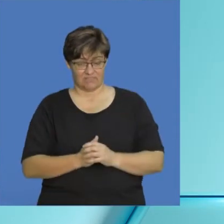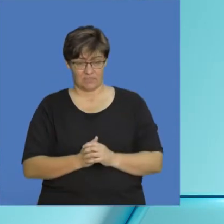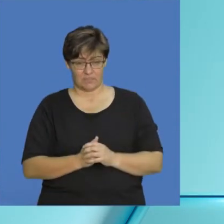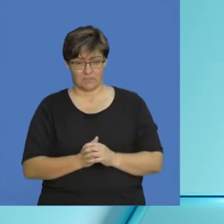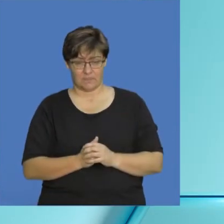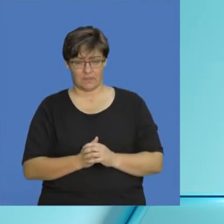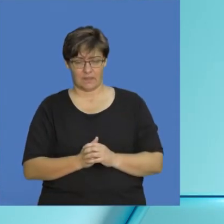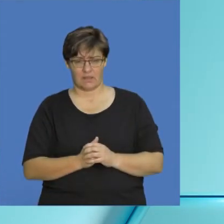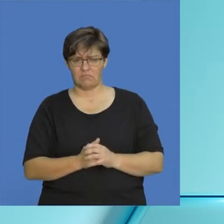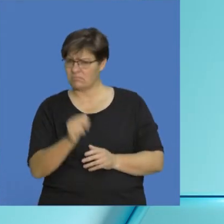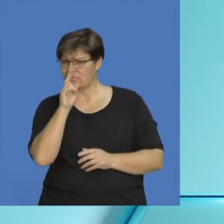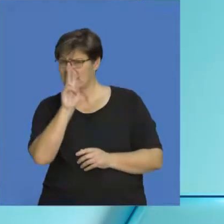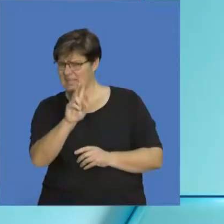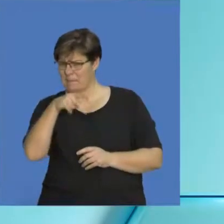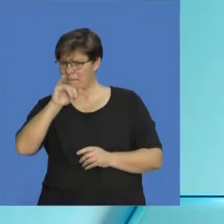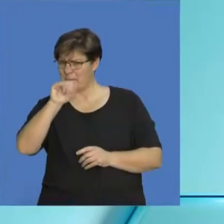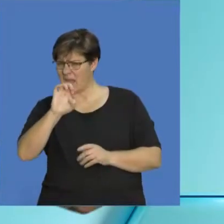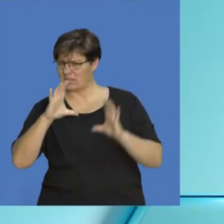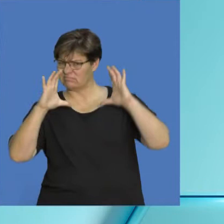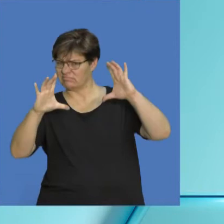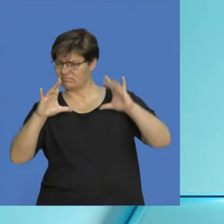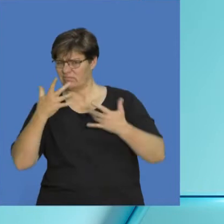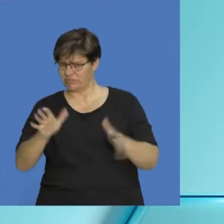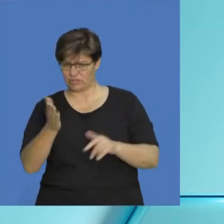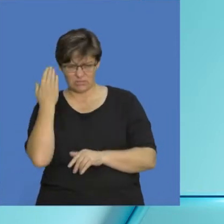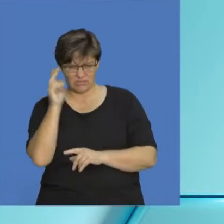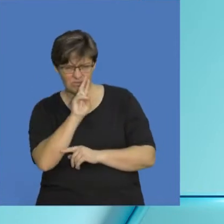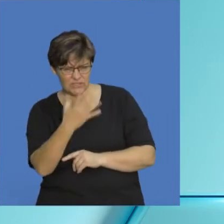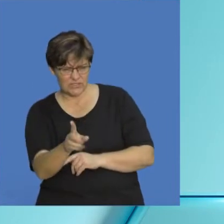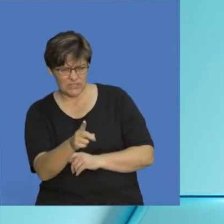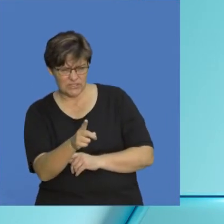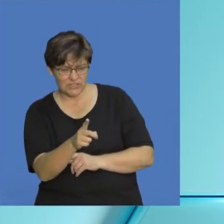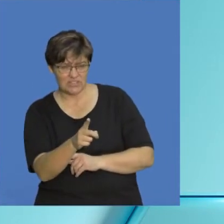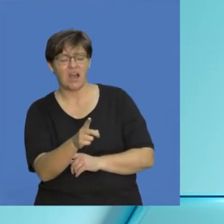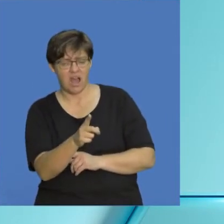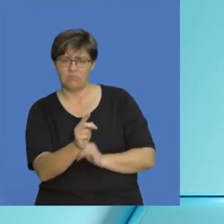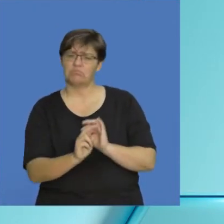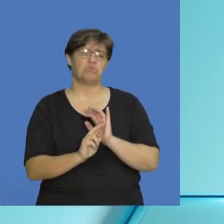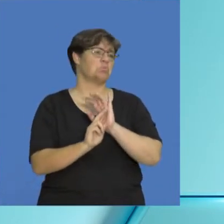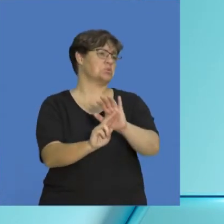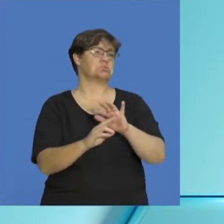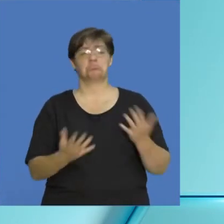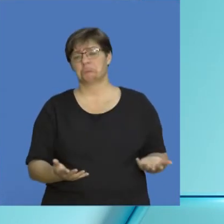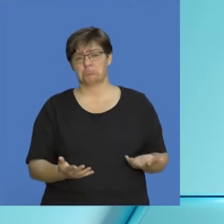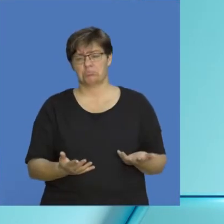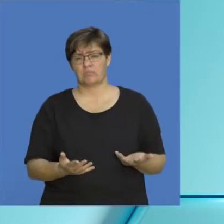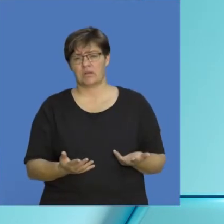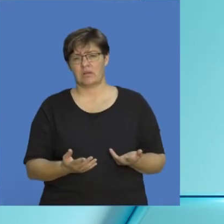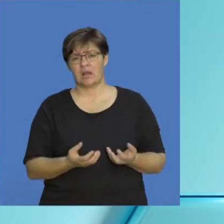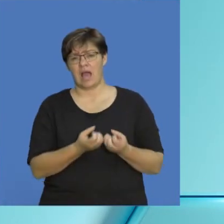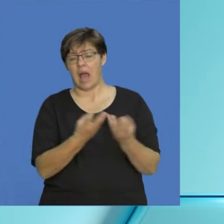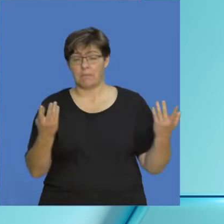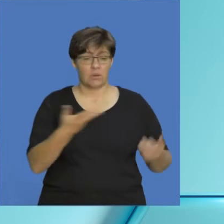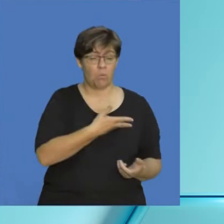chart. Okay. So, have you seen a pie chart before? Okay. I mean, you can represent a pie chart